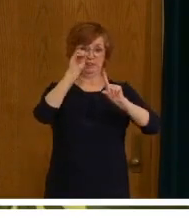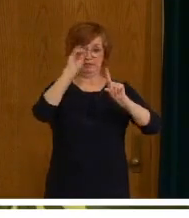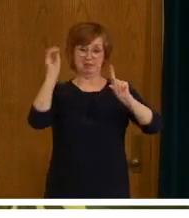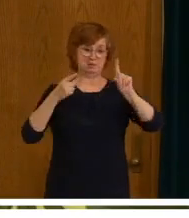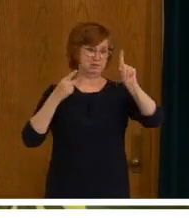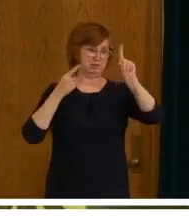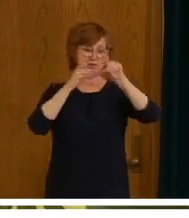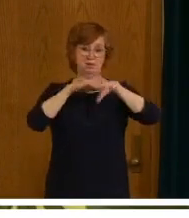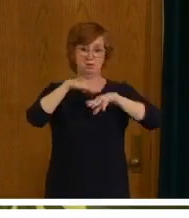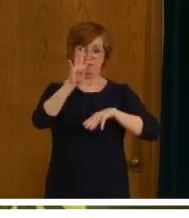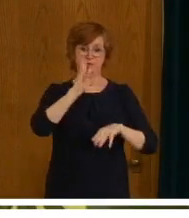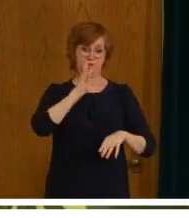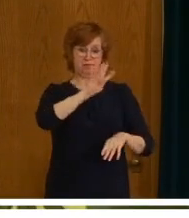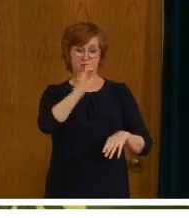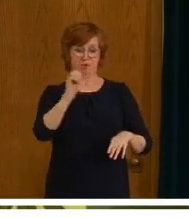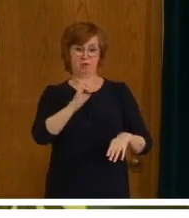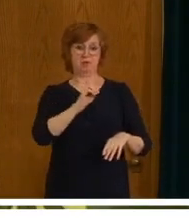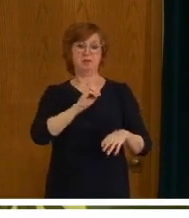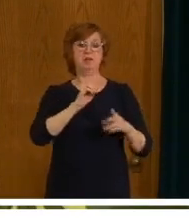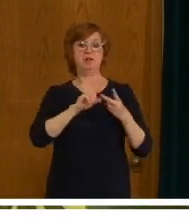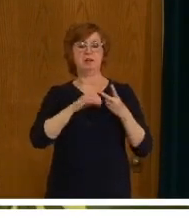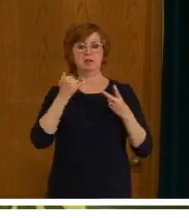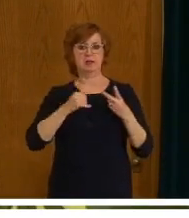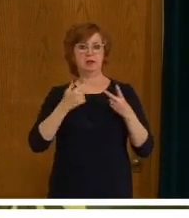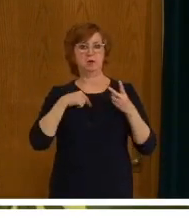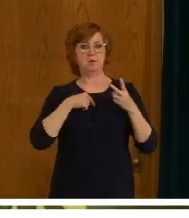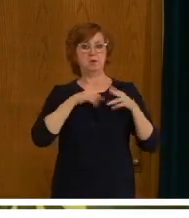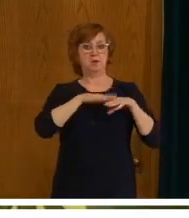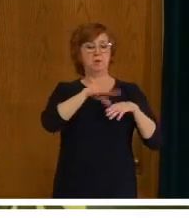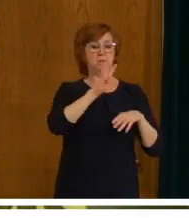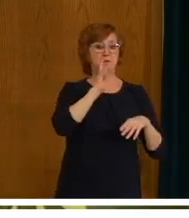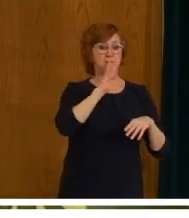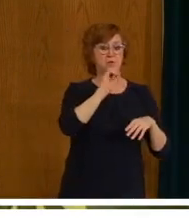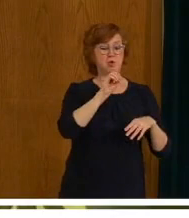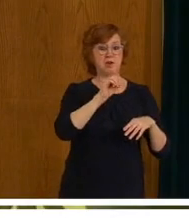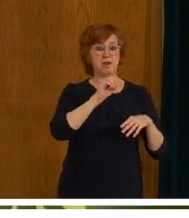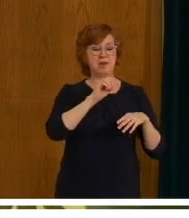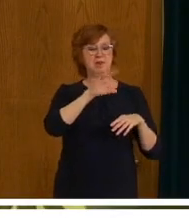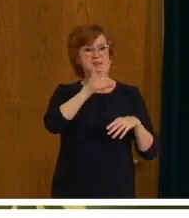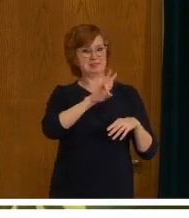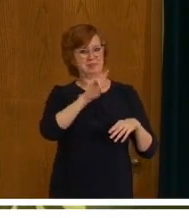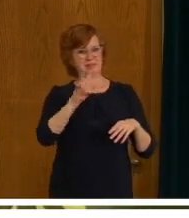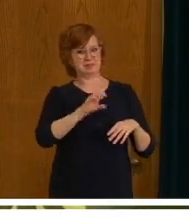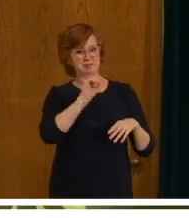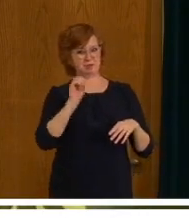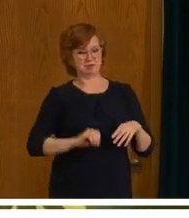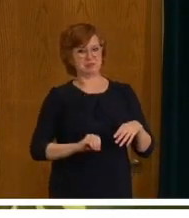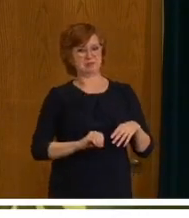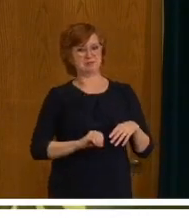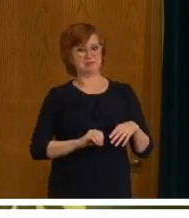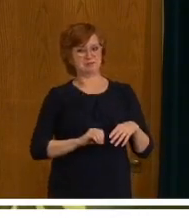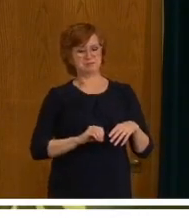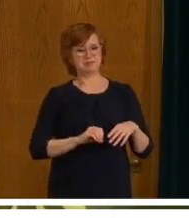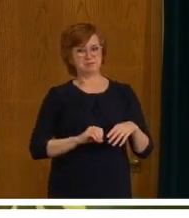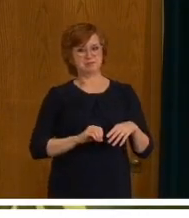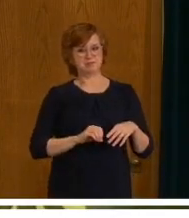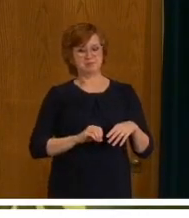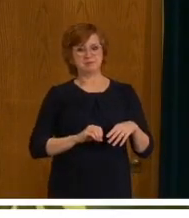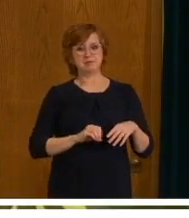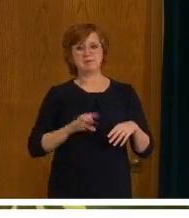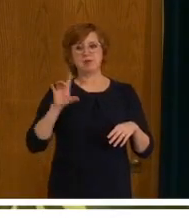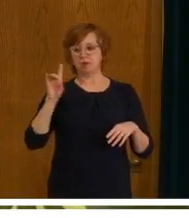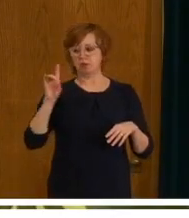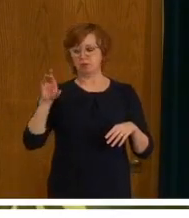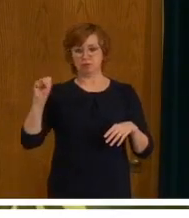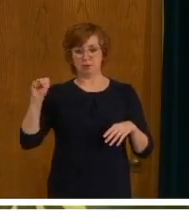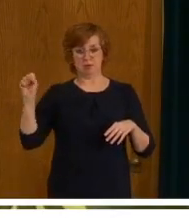of those over 40. Today we're at about 77% of those over 40 that have been vaccinated. And so, as Dr. Shahab has always